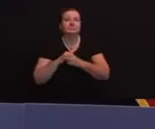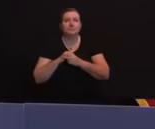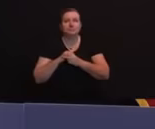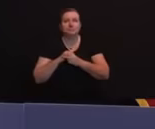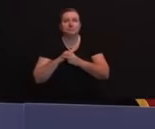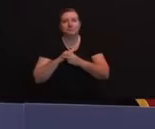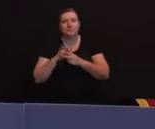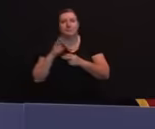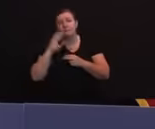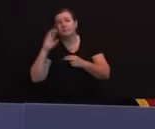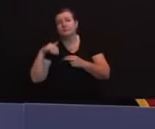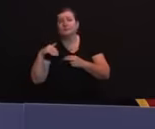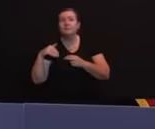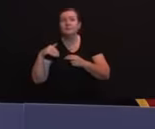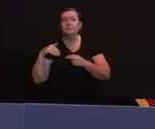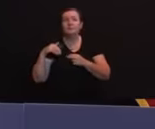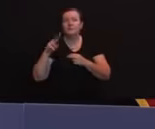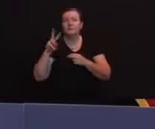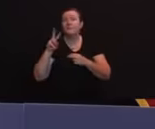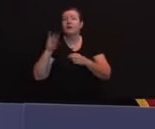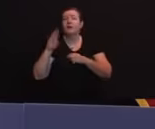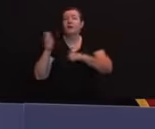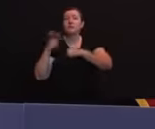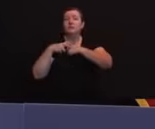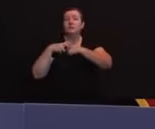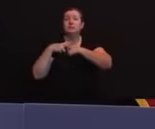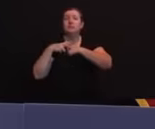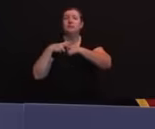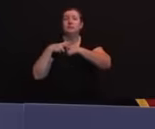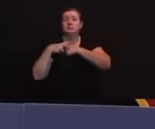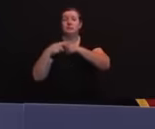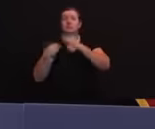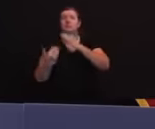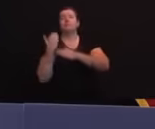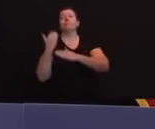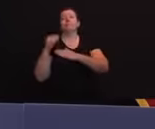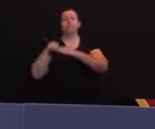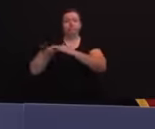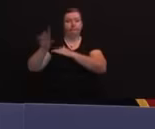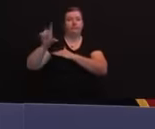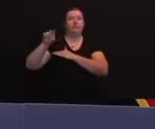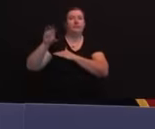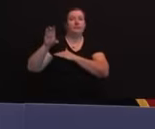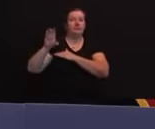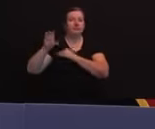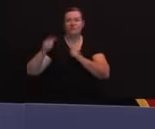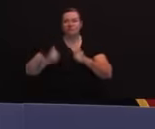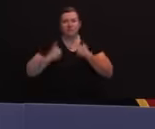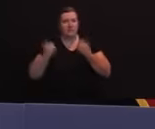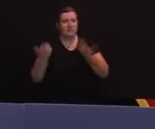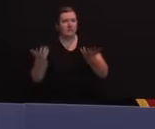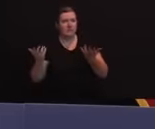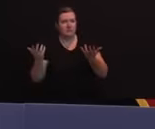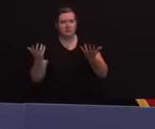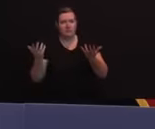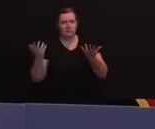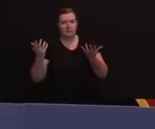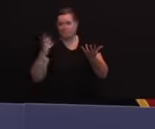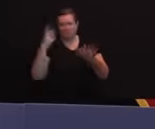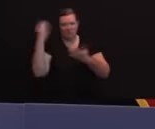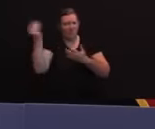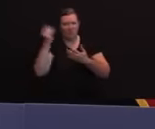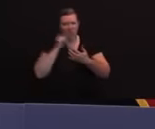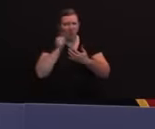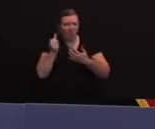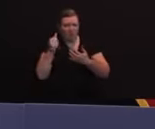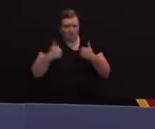infections, the virus is coming in to long-term care because the residents in most cases are not going out. So we're